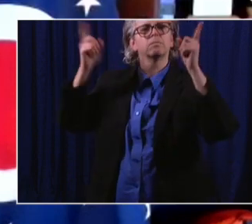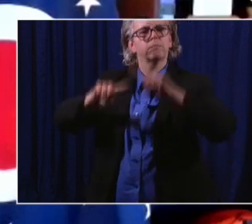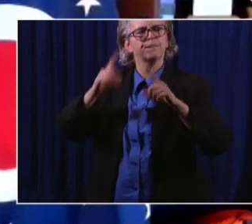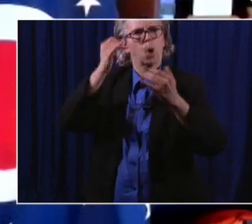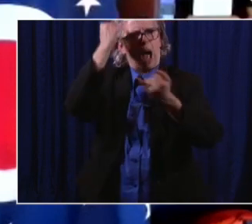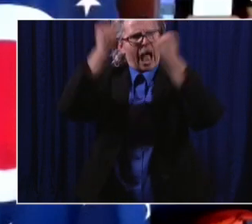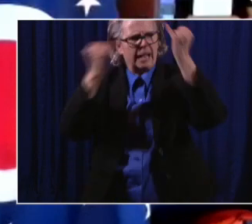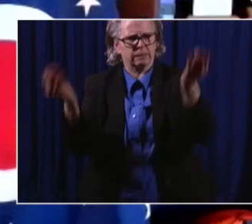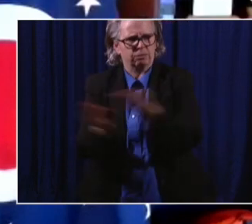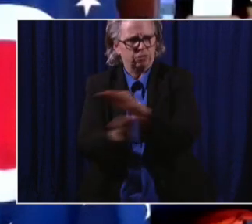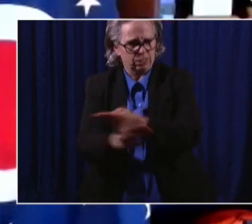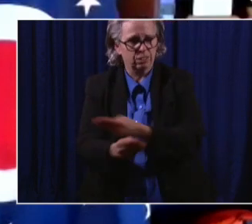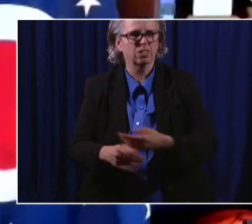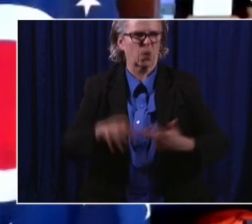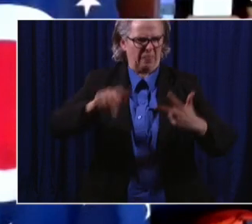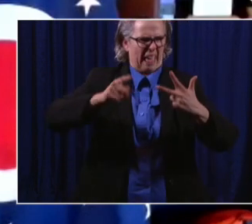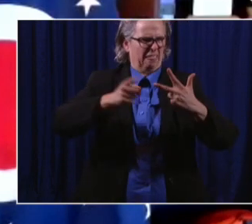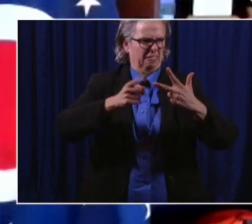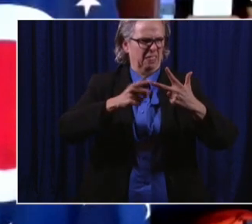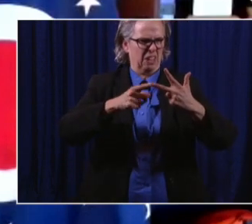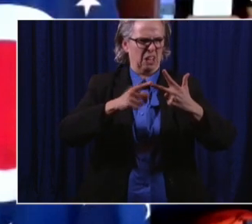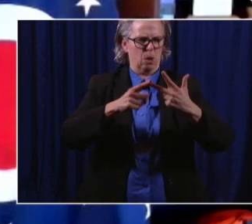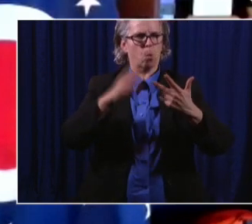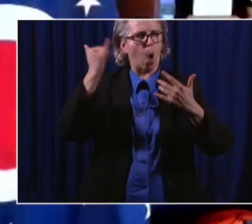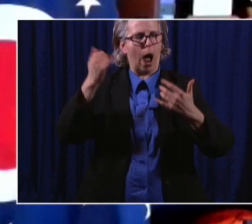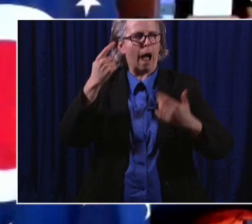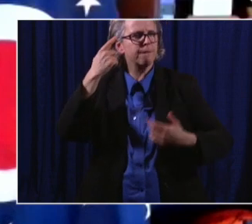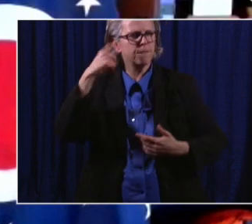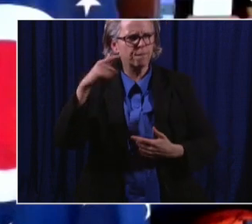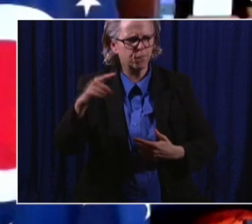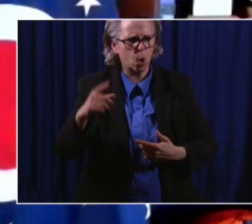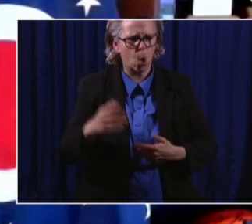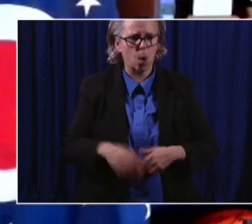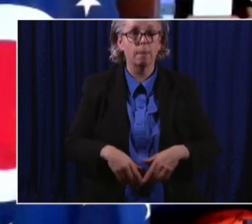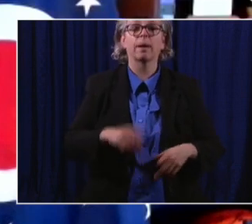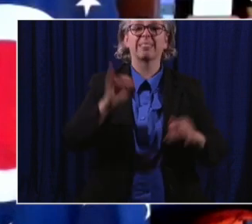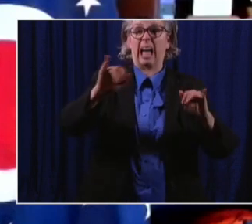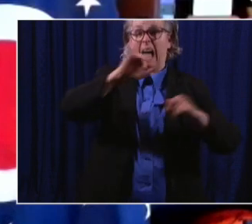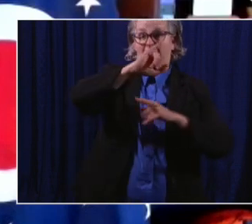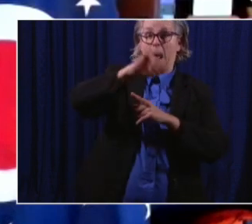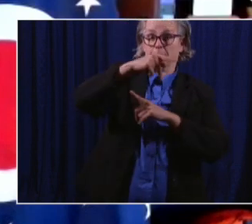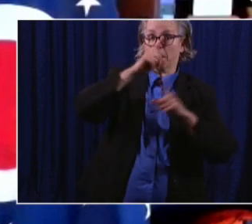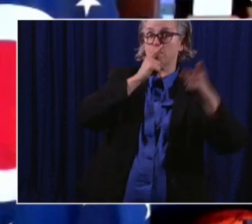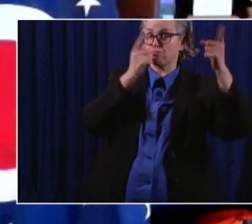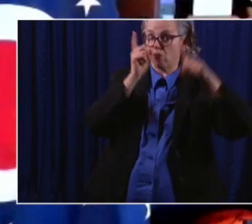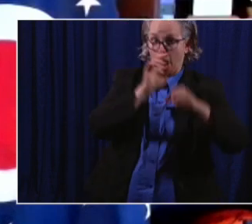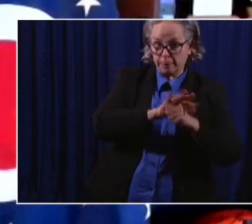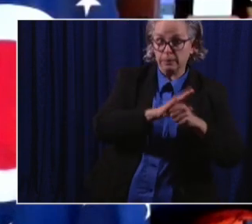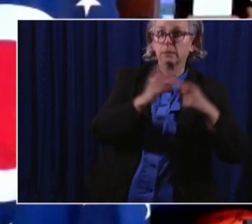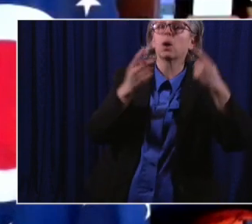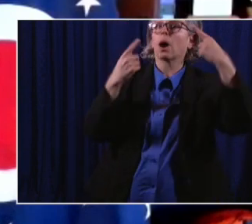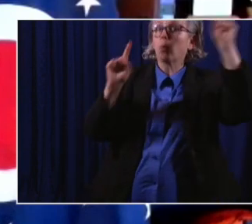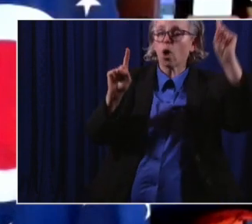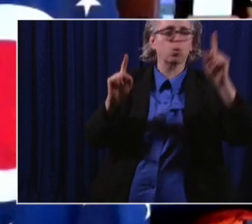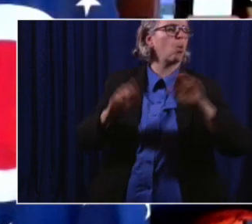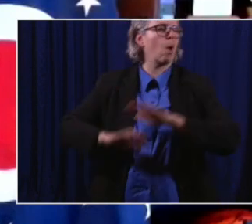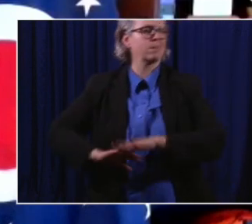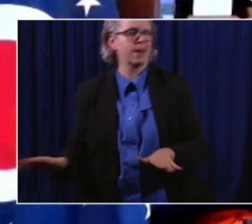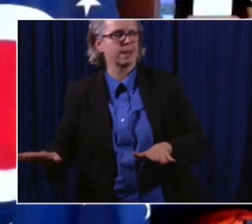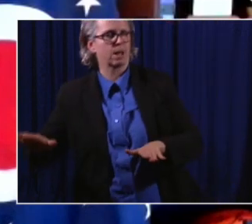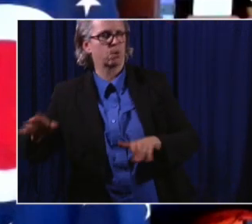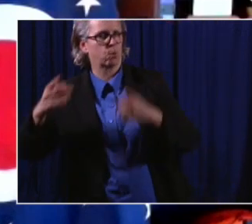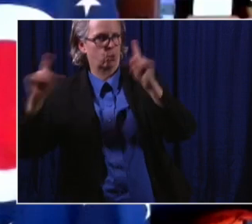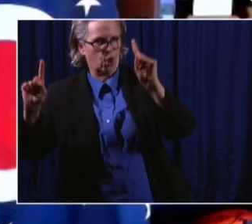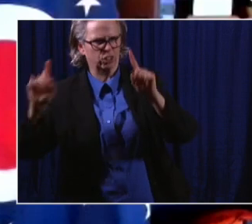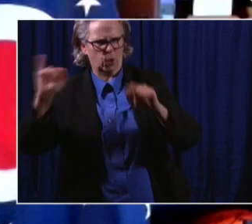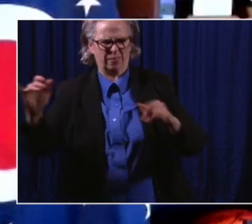measurement of the IP Promise success, we're going to use 5 benchmarks: the number of invention disclosures,